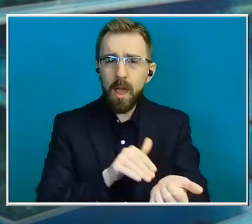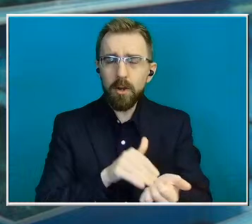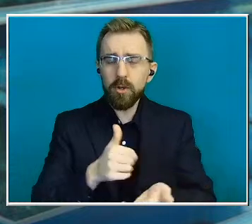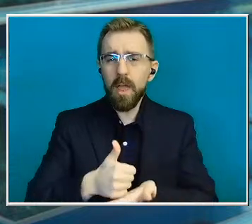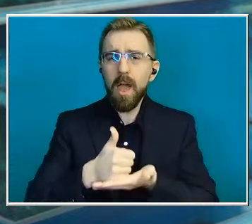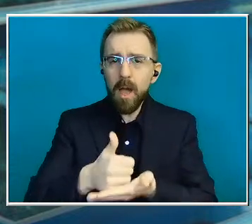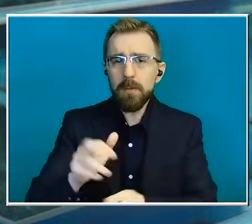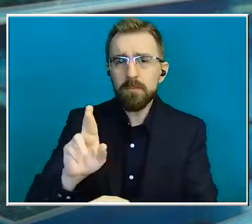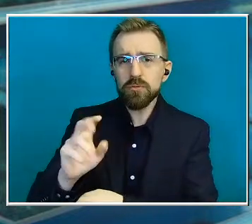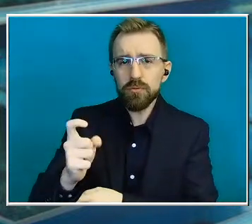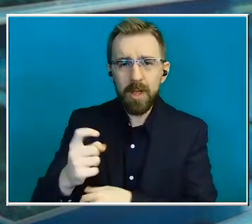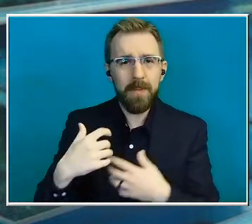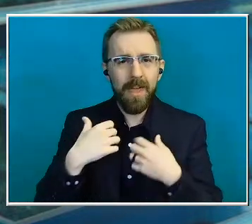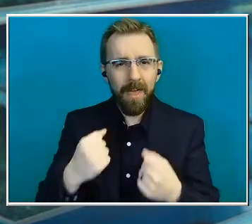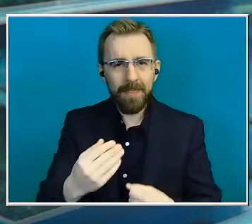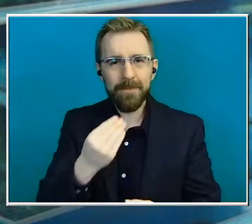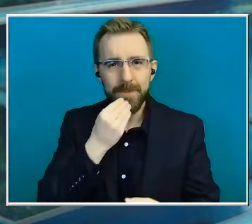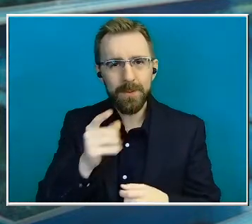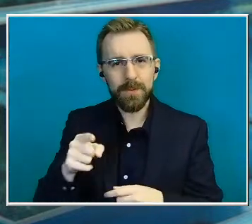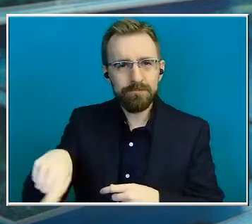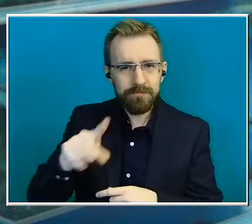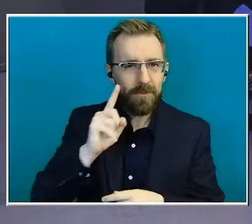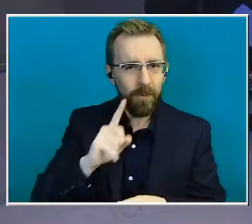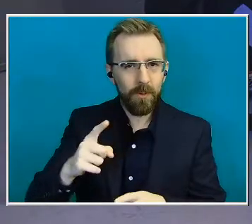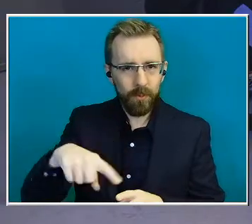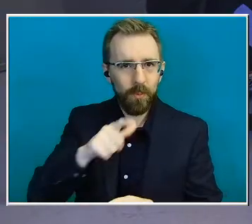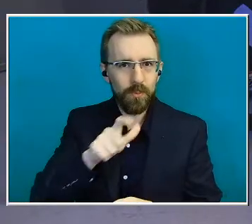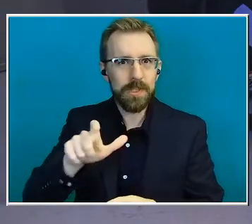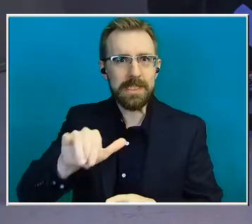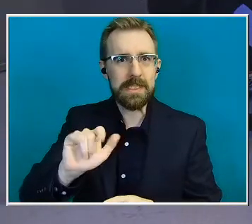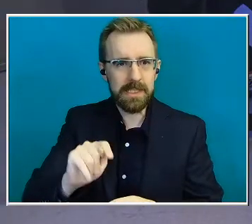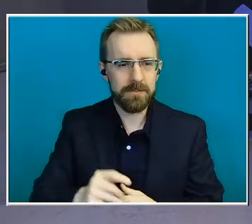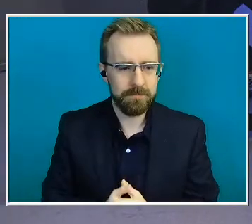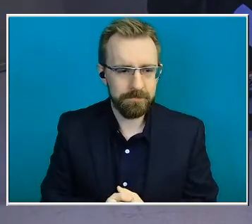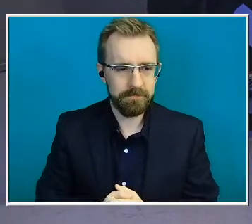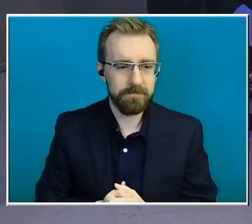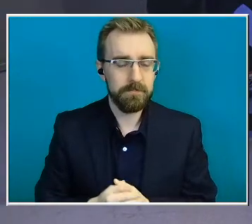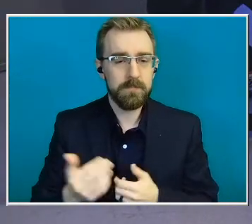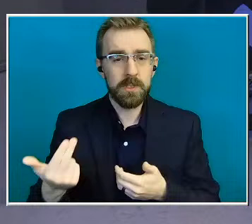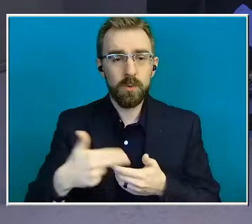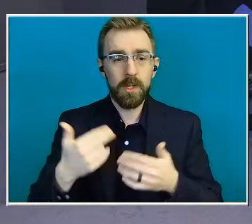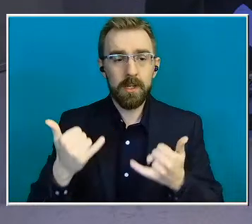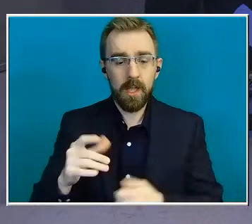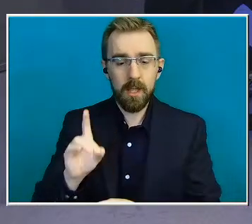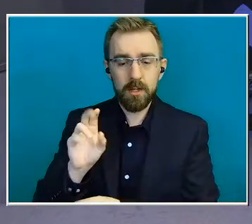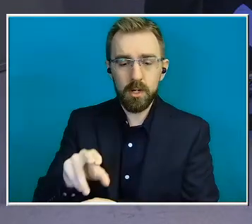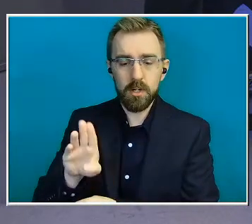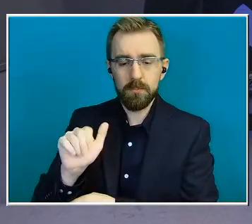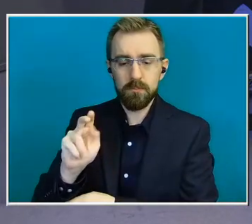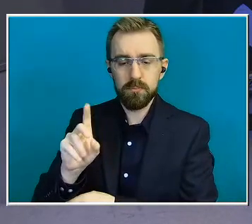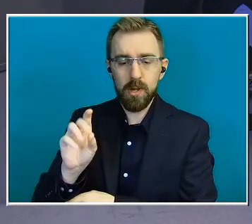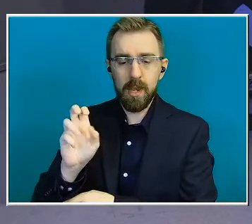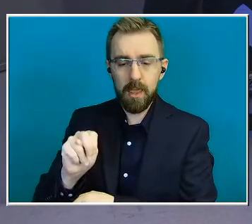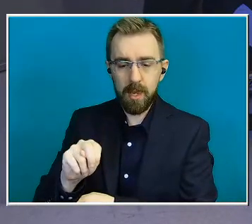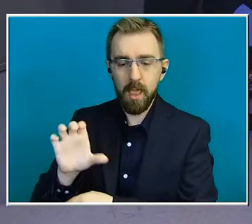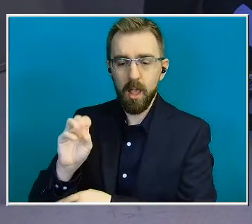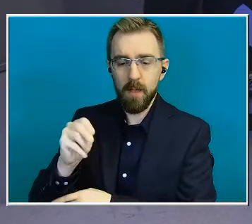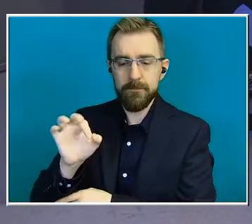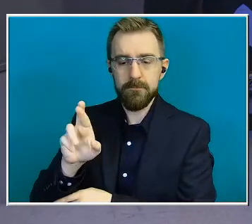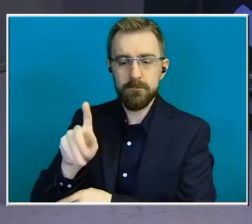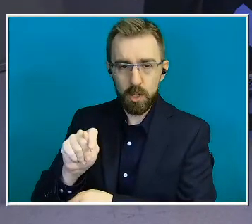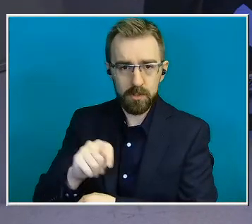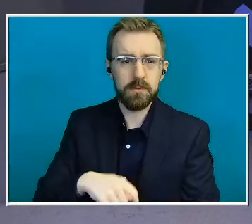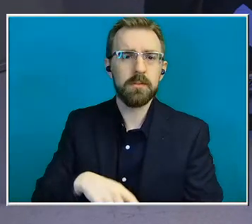healthy food to people who are in need. Joining me today is Dr. Brandon Comfort, an internal medicine physician here at the University of Kansas Health